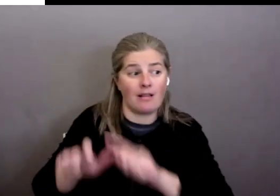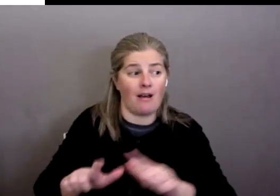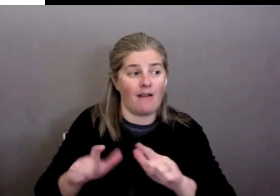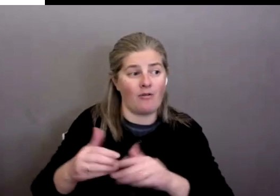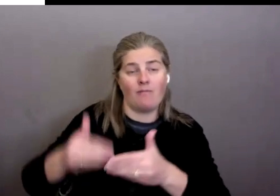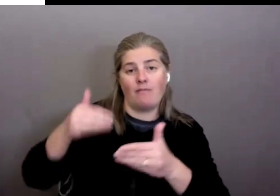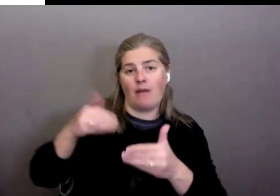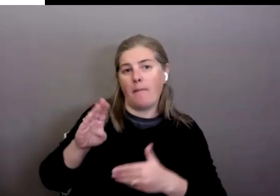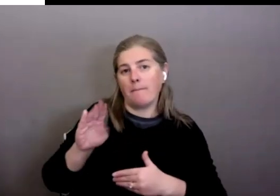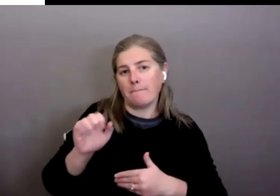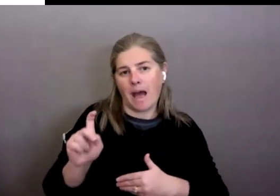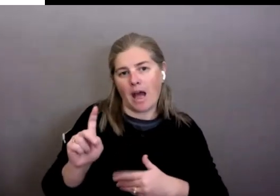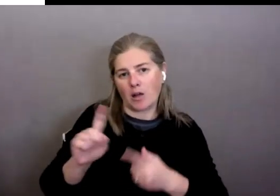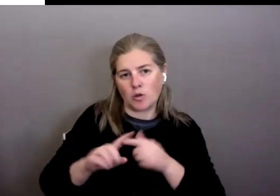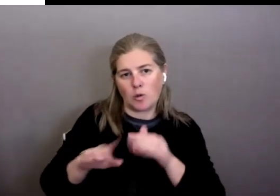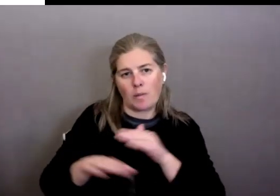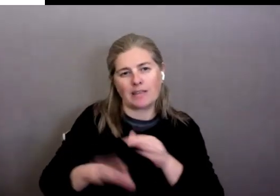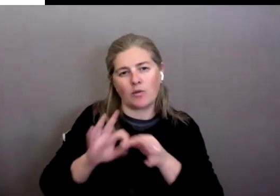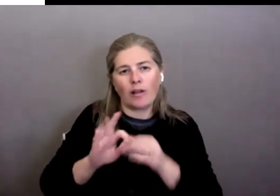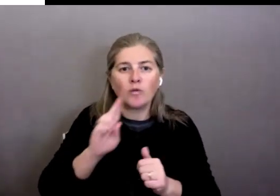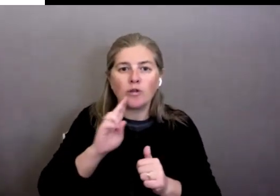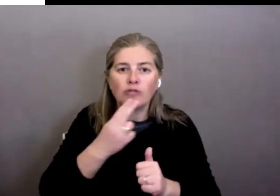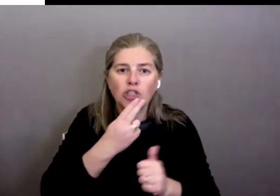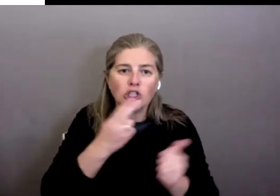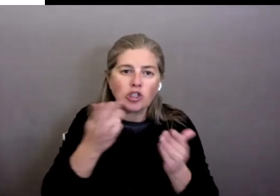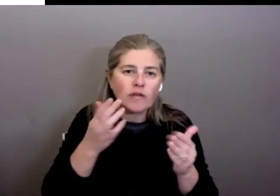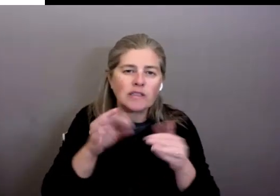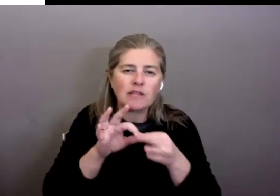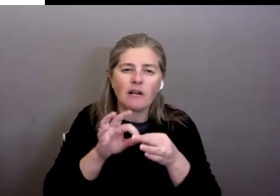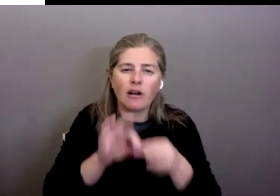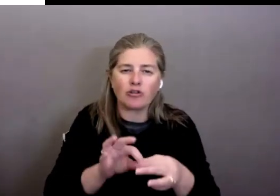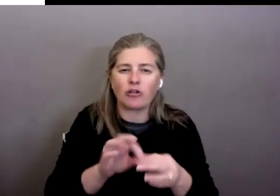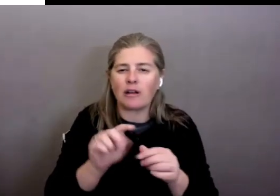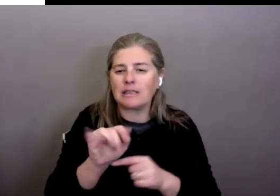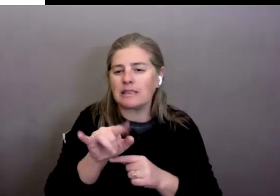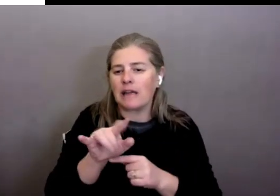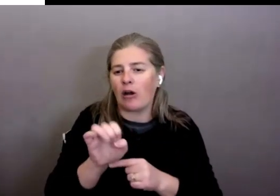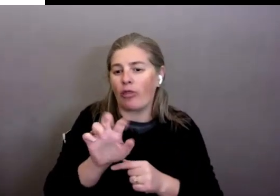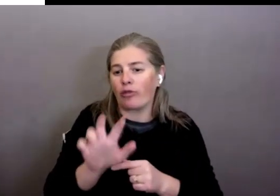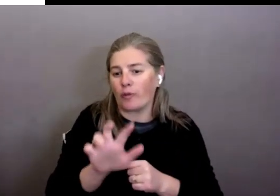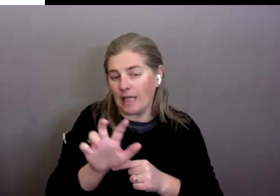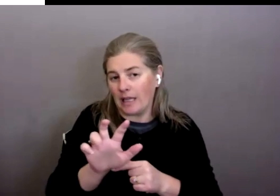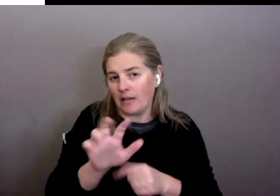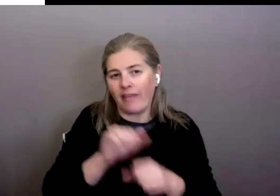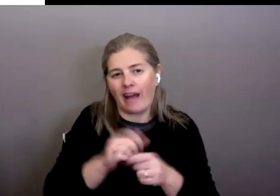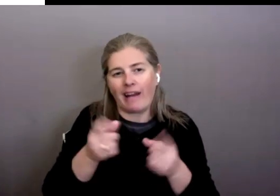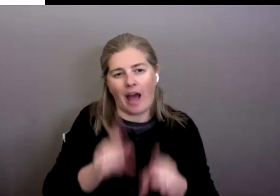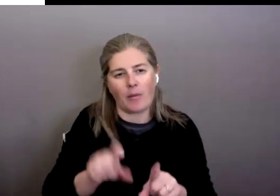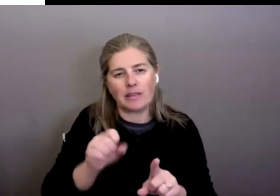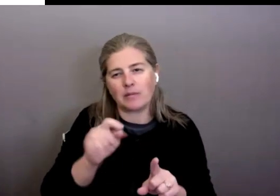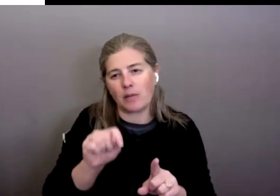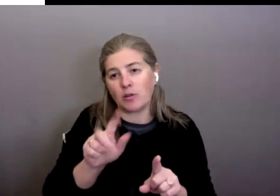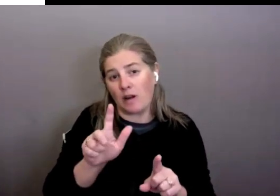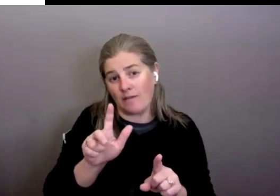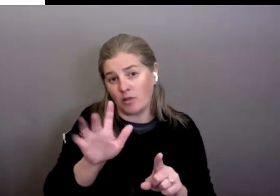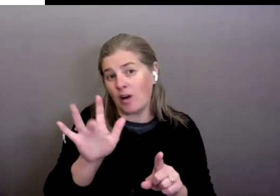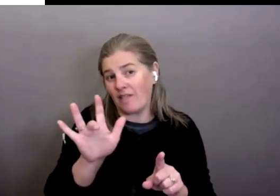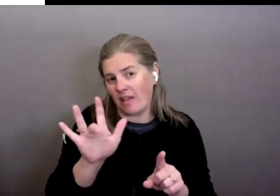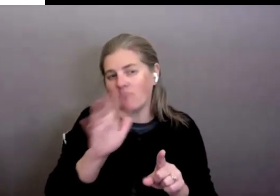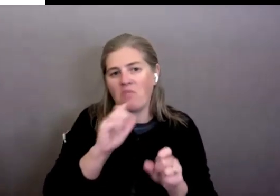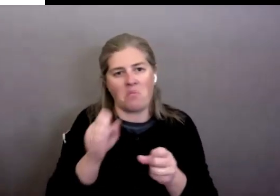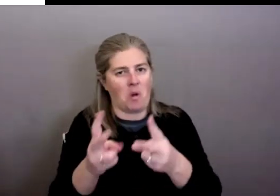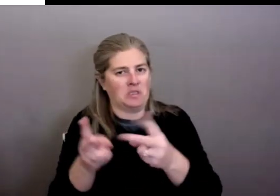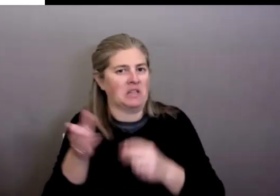Basics webinar on nutrition services under Title III, which was held on September 25th, are now also posted